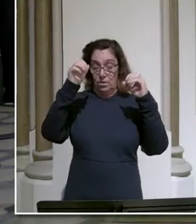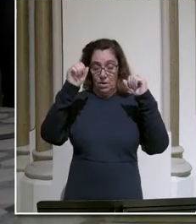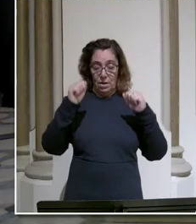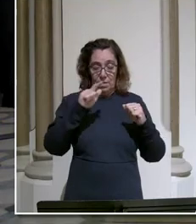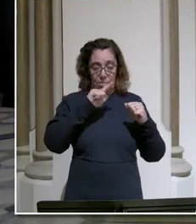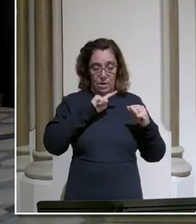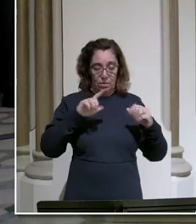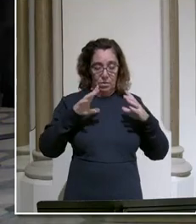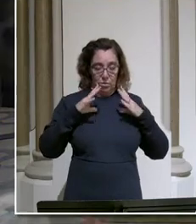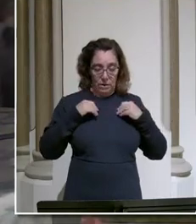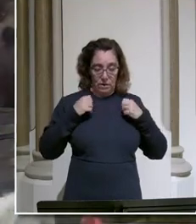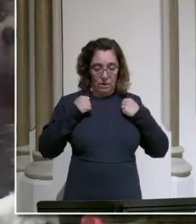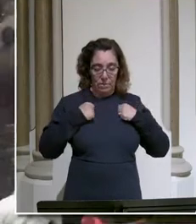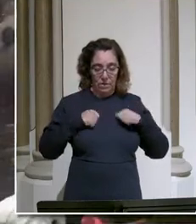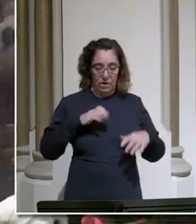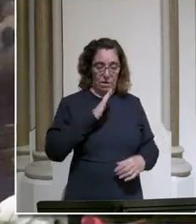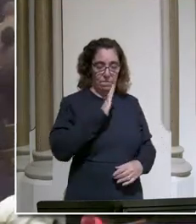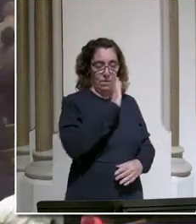Father.